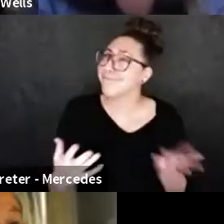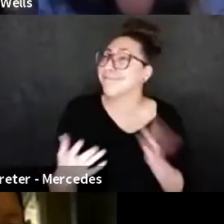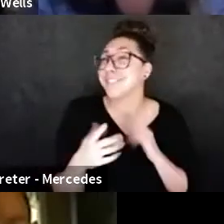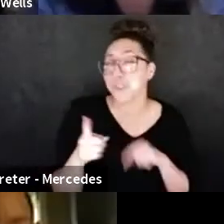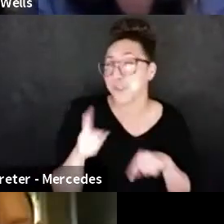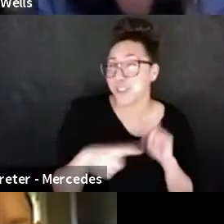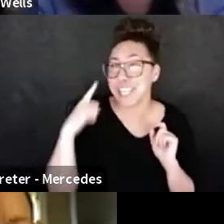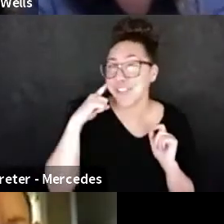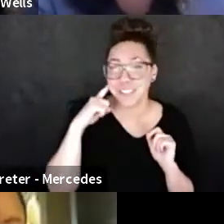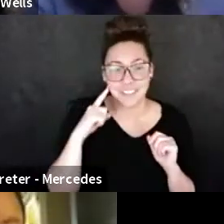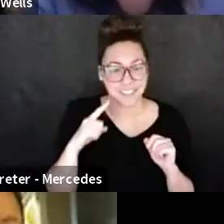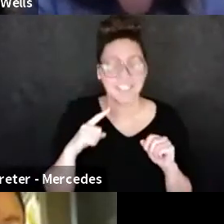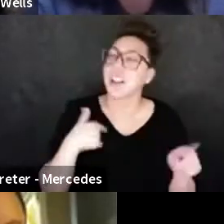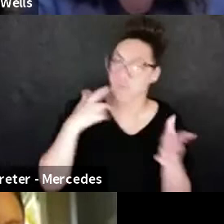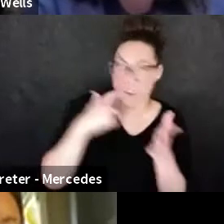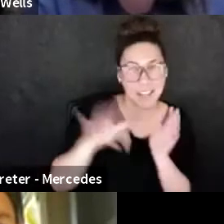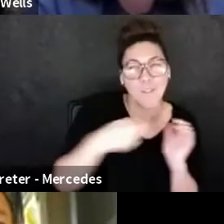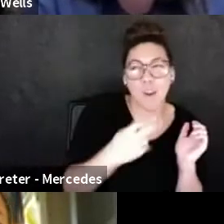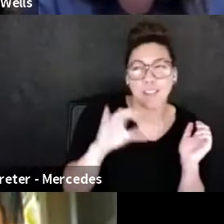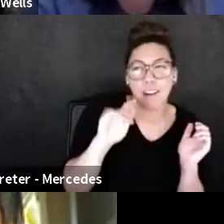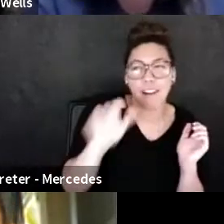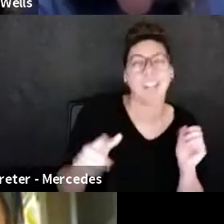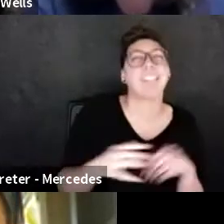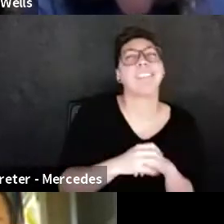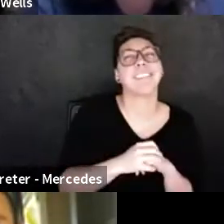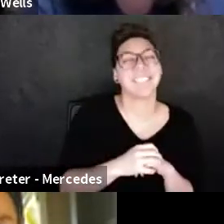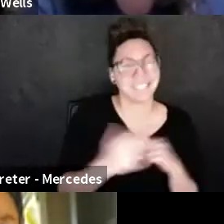I recognize your voice, Carl. Yeah,